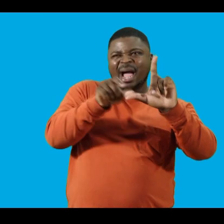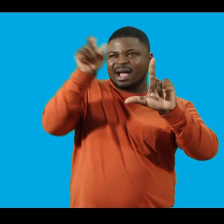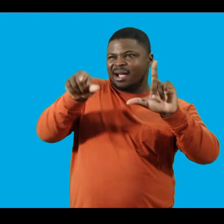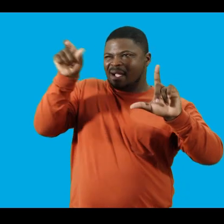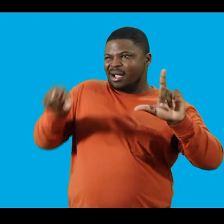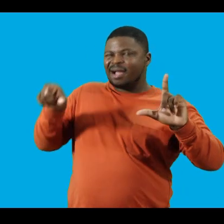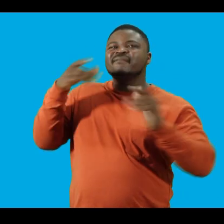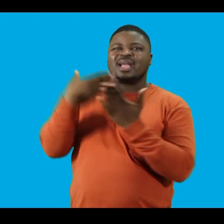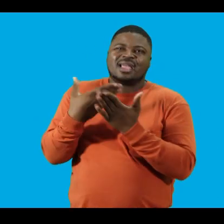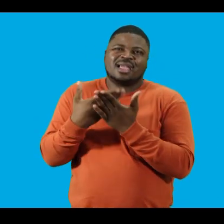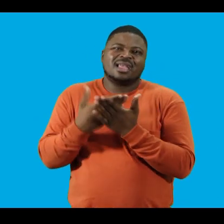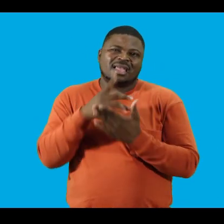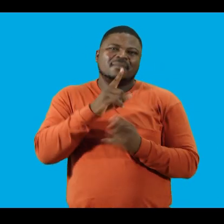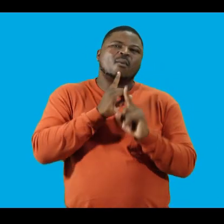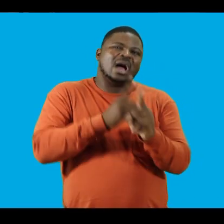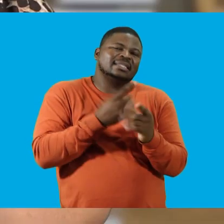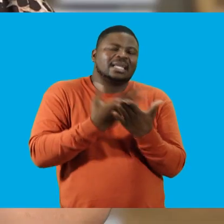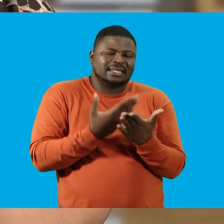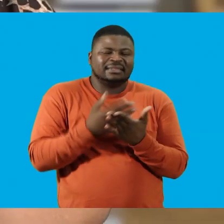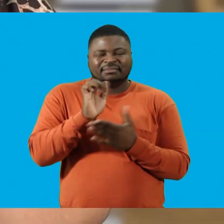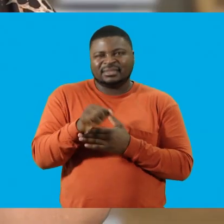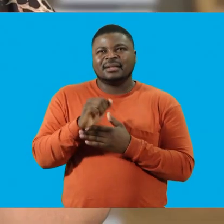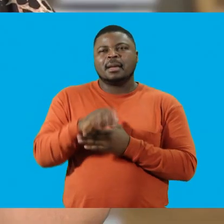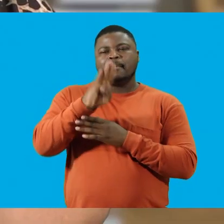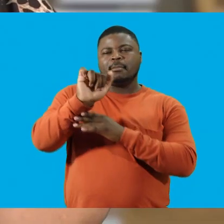and that will be your answer.